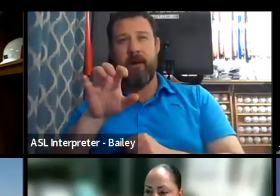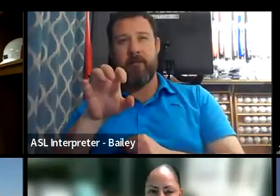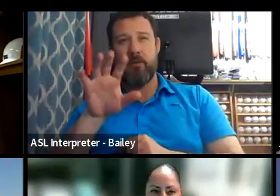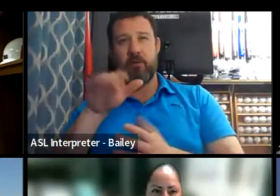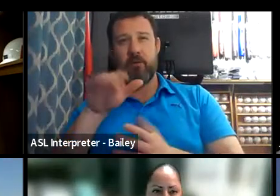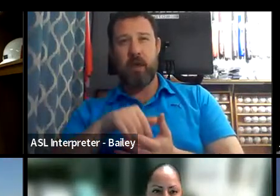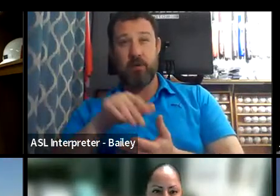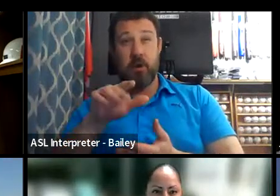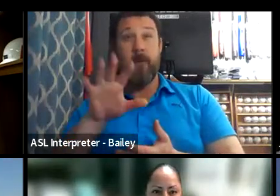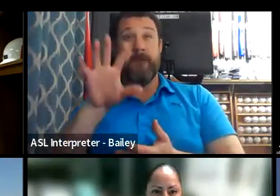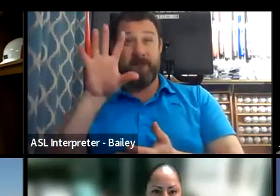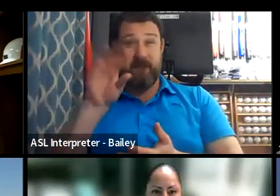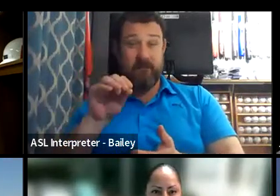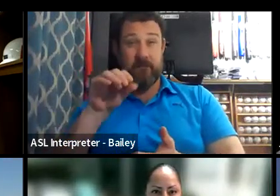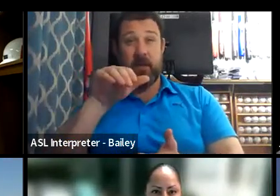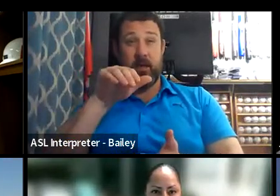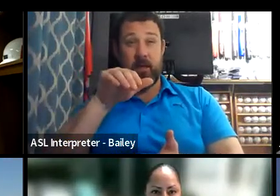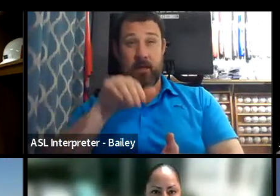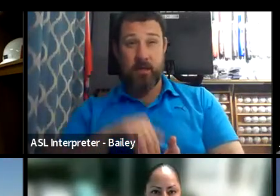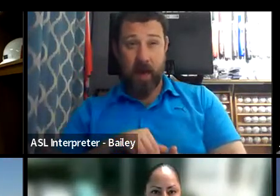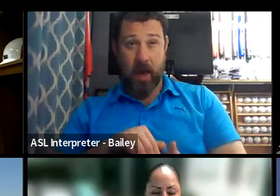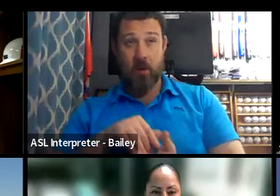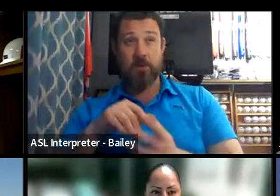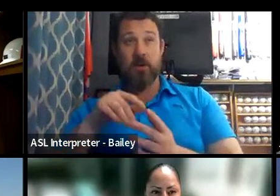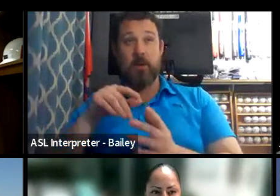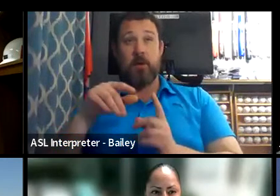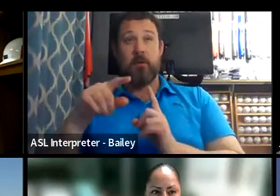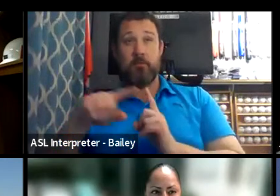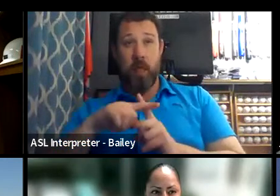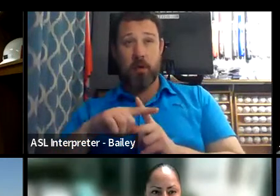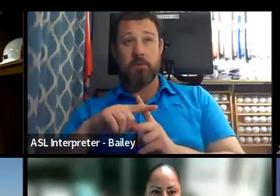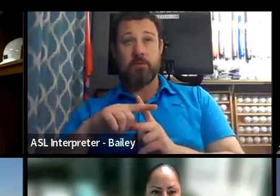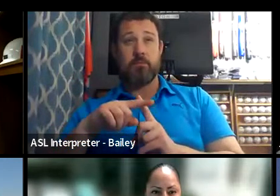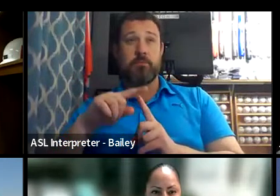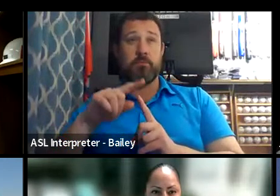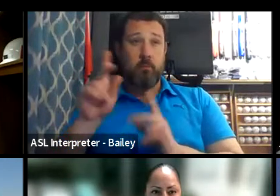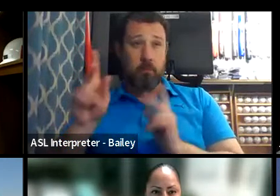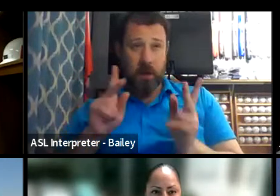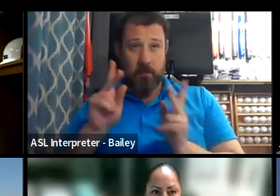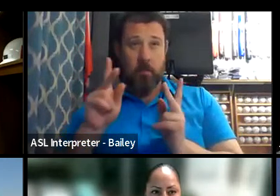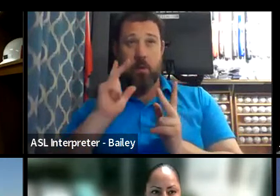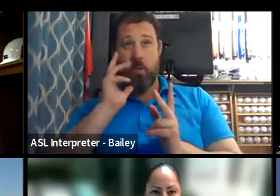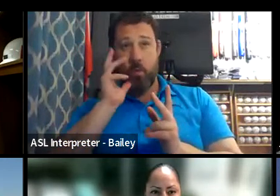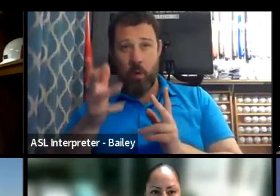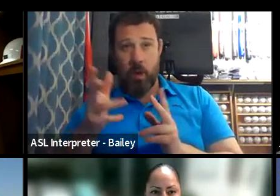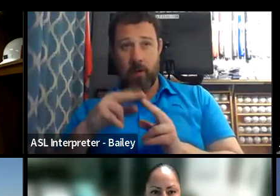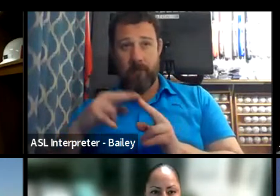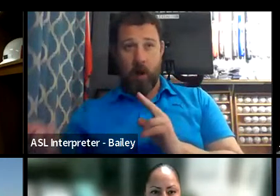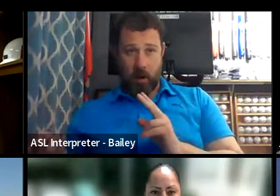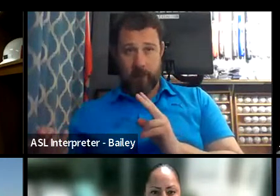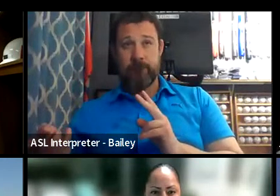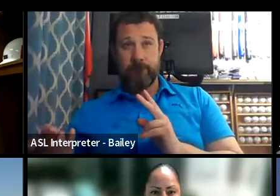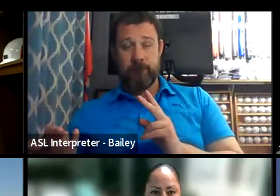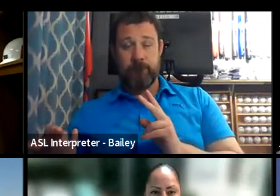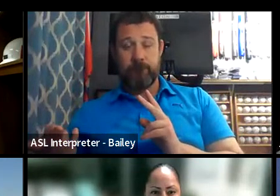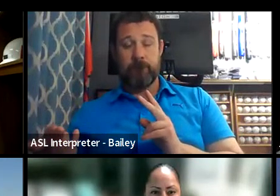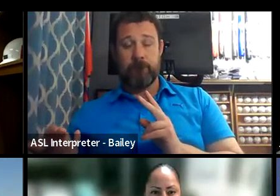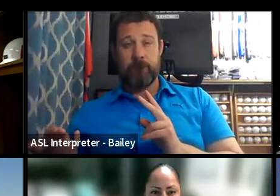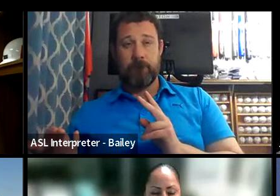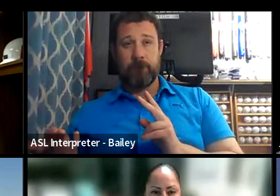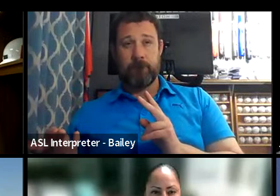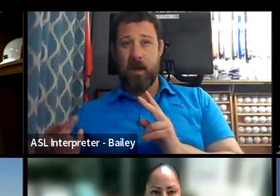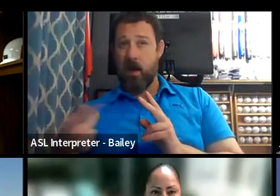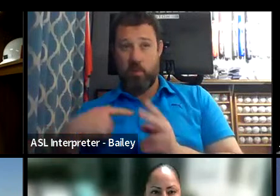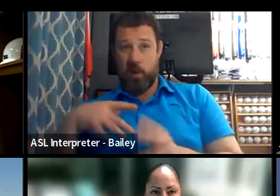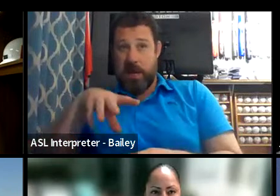So you're saying 50,000 plus people are going to fall off the ranks, and we're